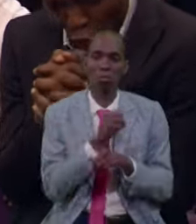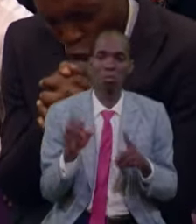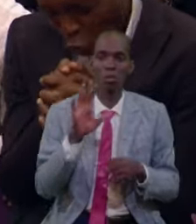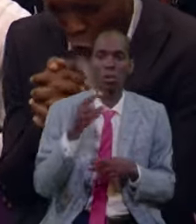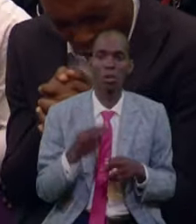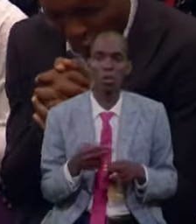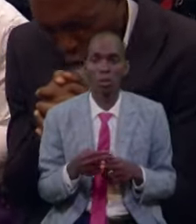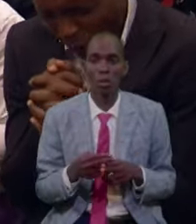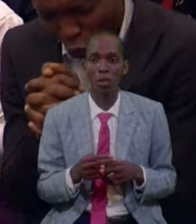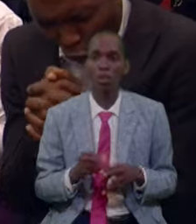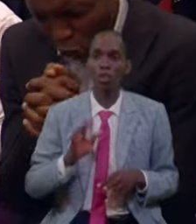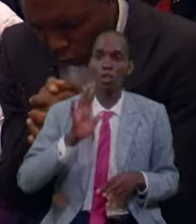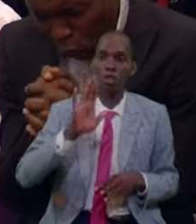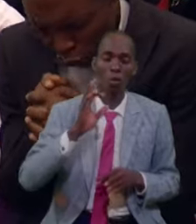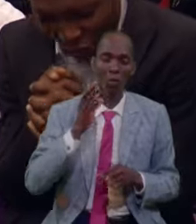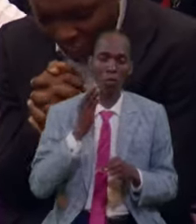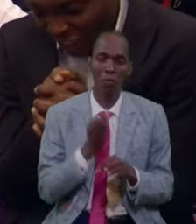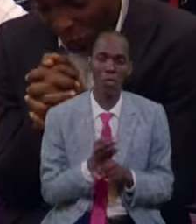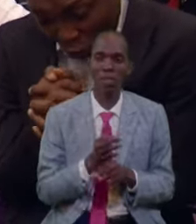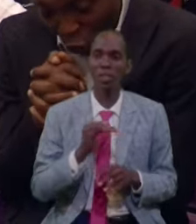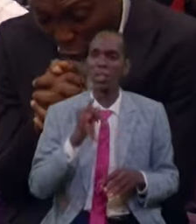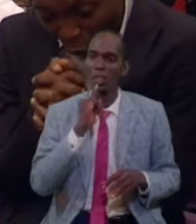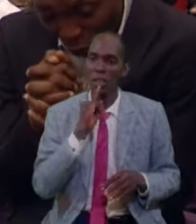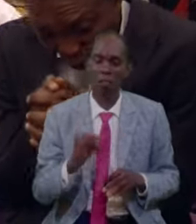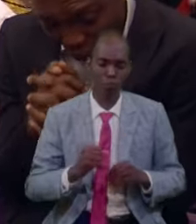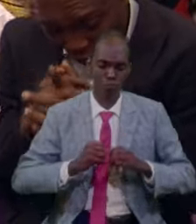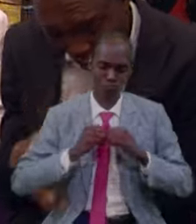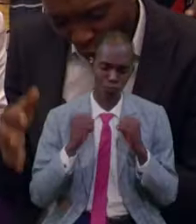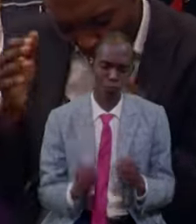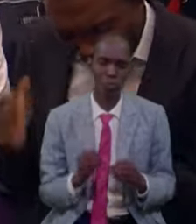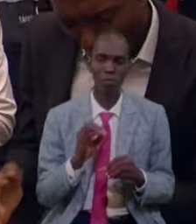your faith is steadfast in the Lord.